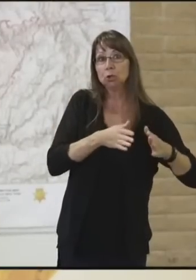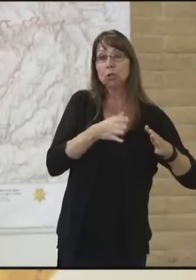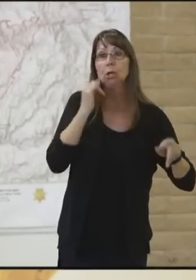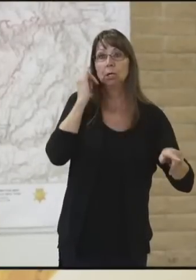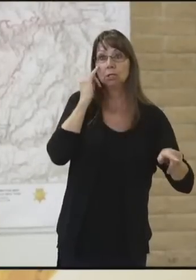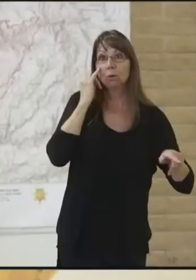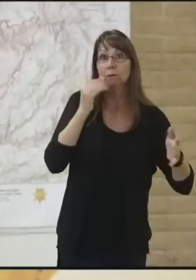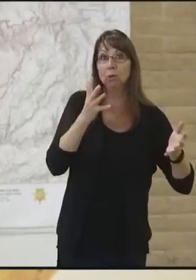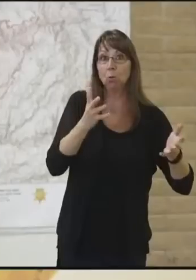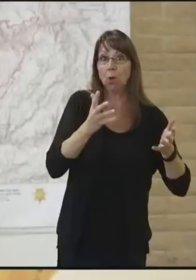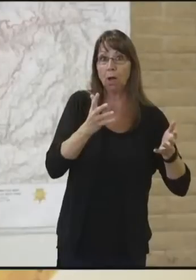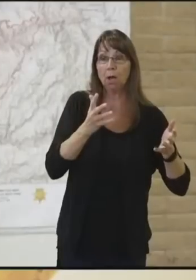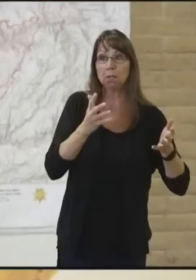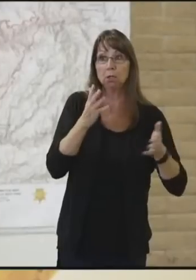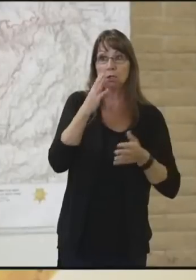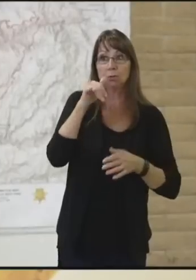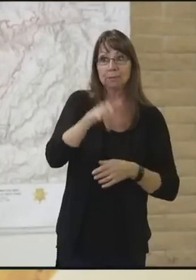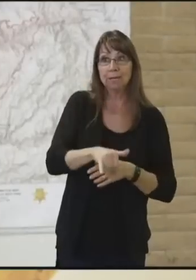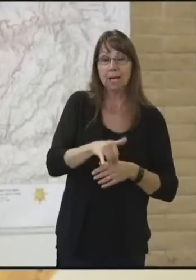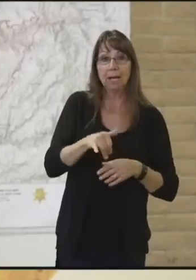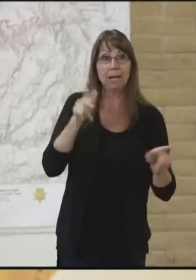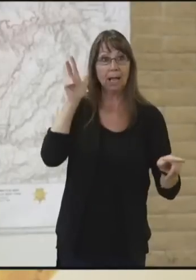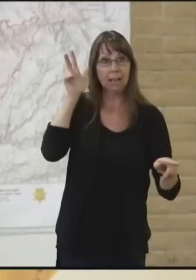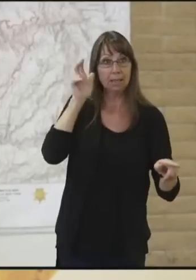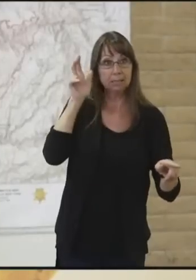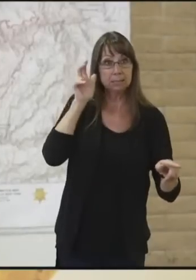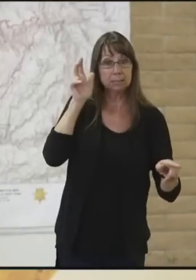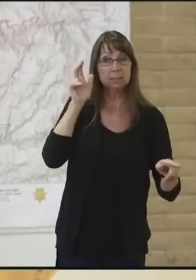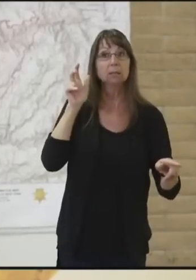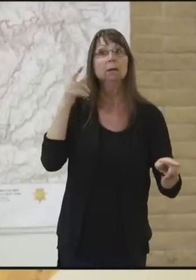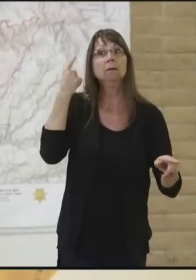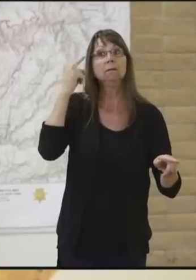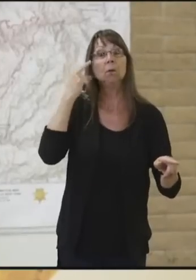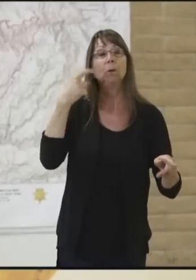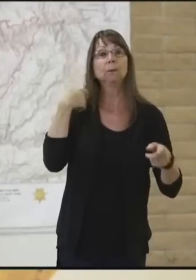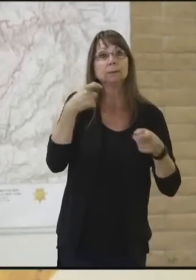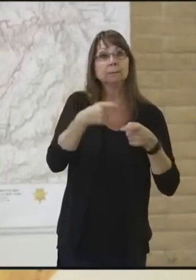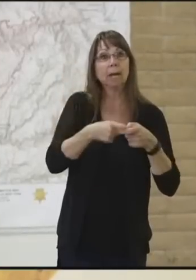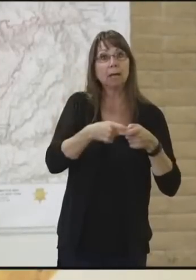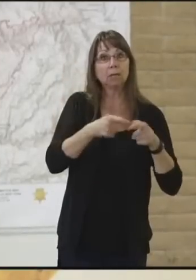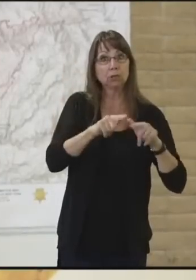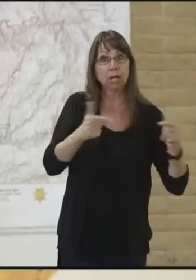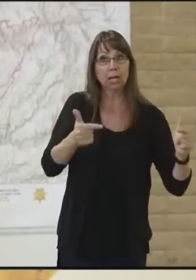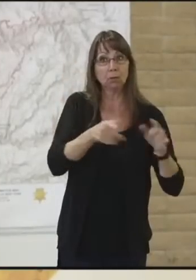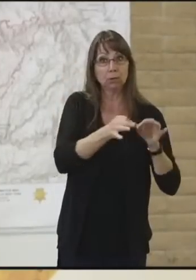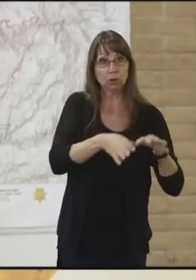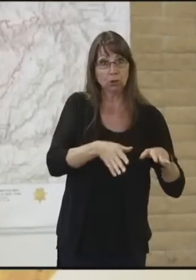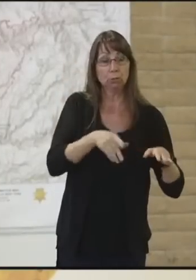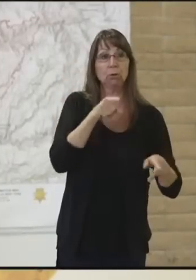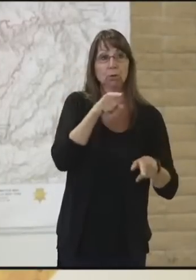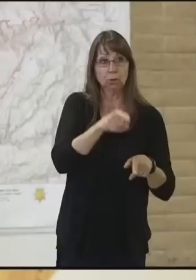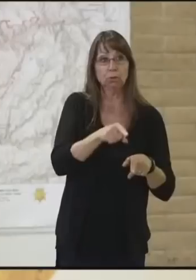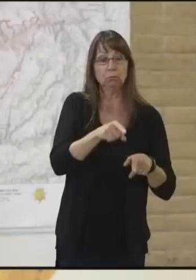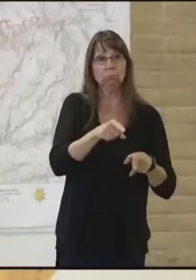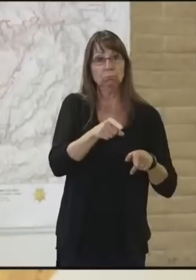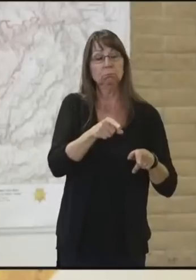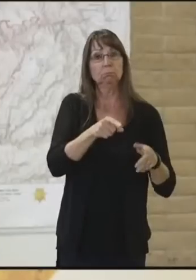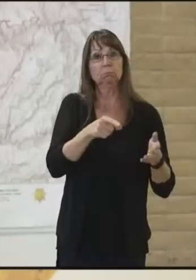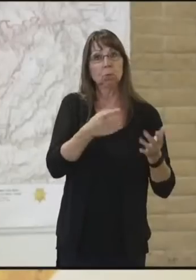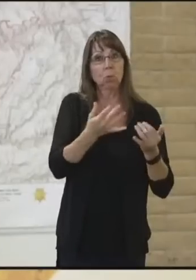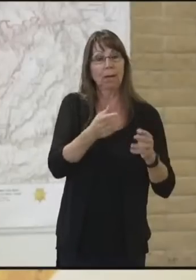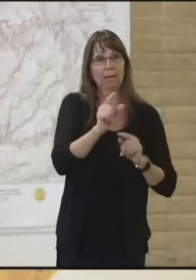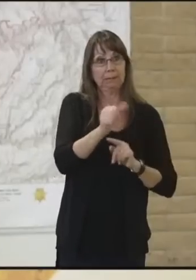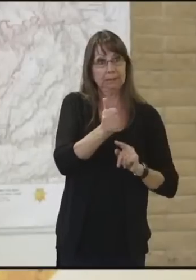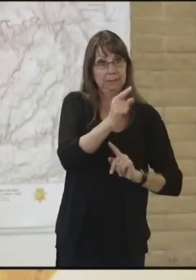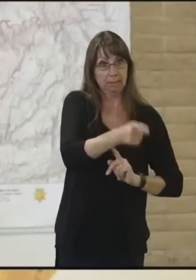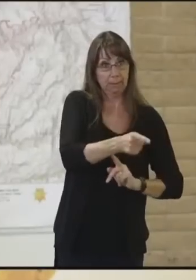of the press conference, it will follow approximately 10 minutes when this concludes. After this concludes, there will still be that